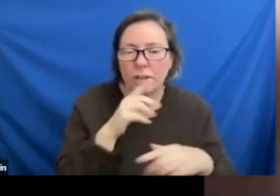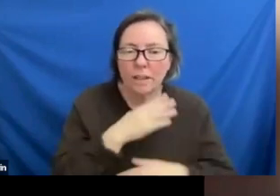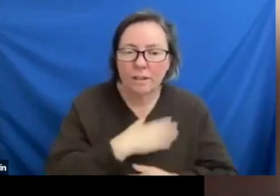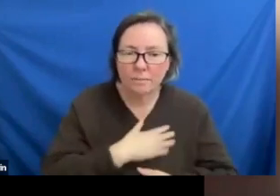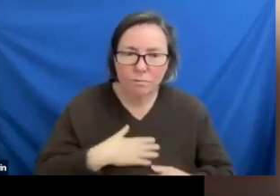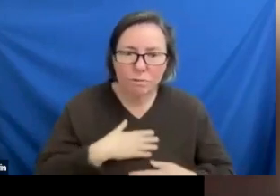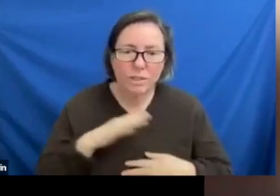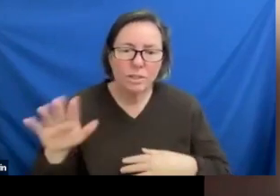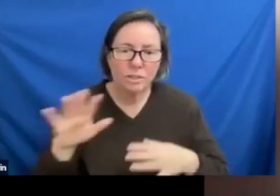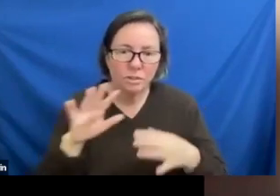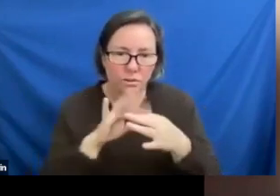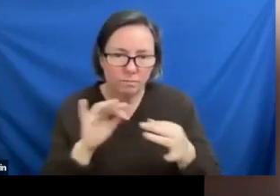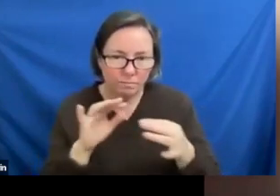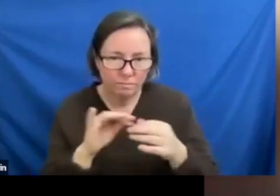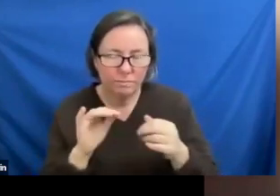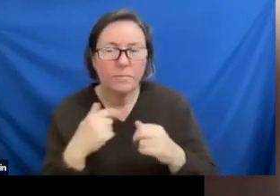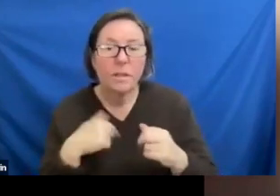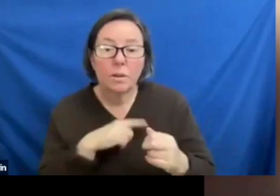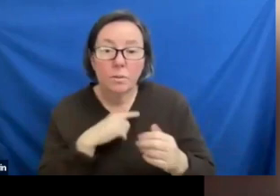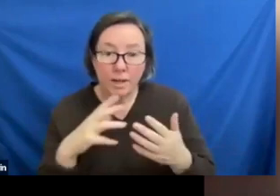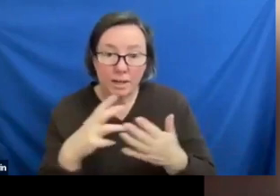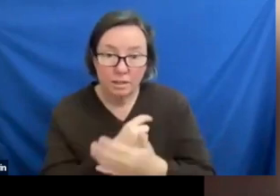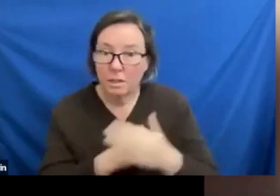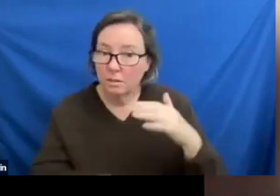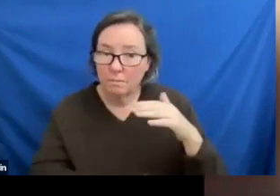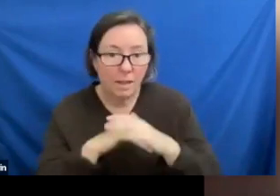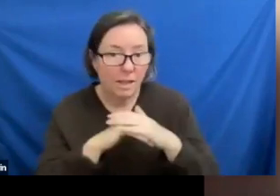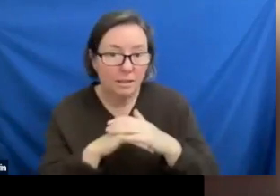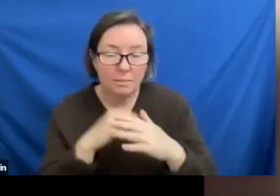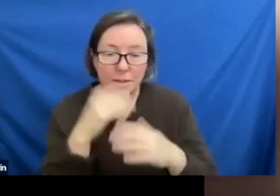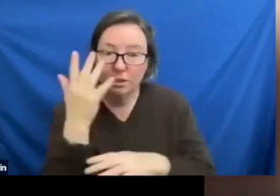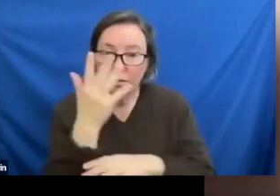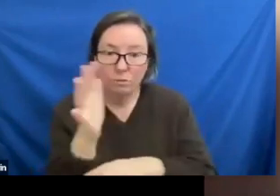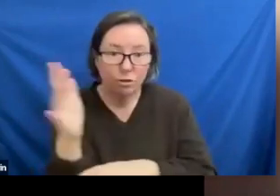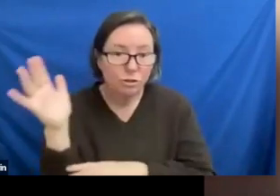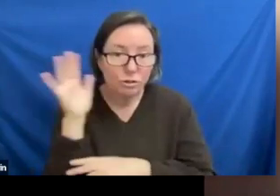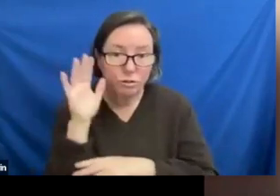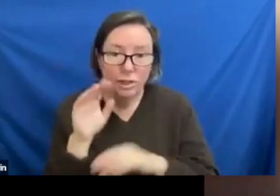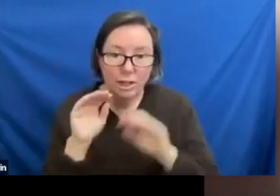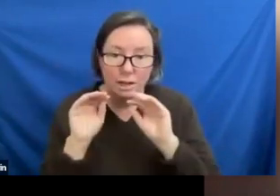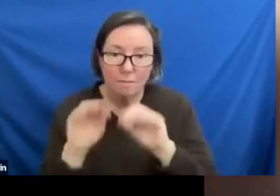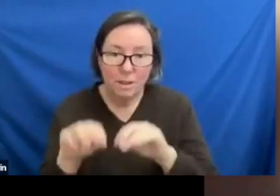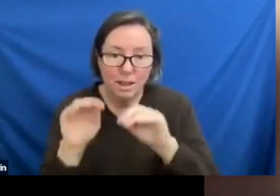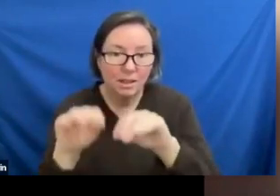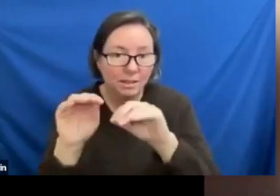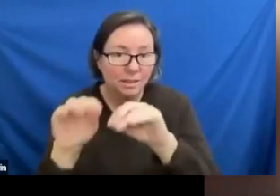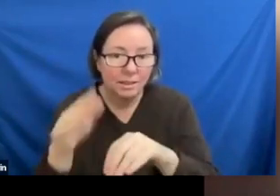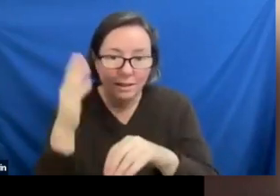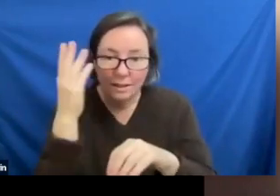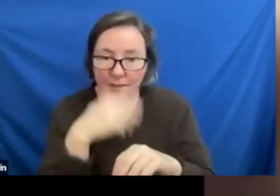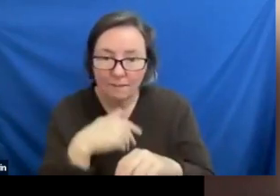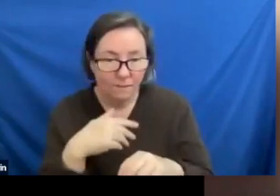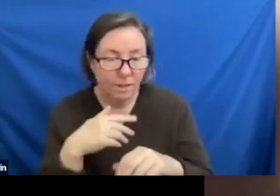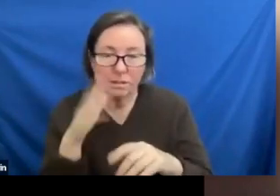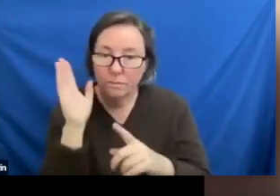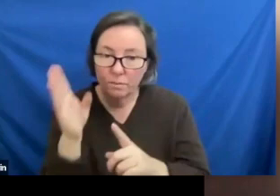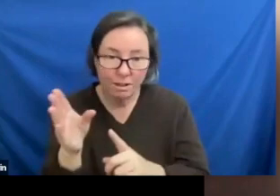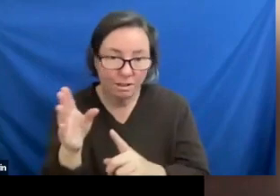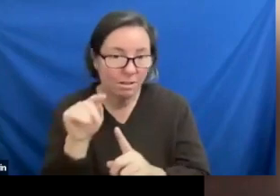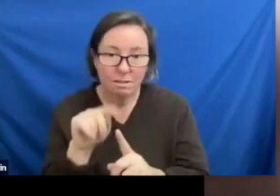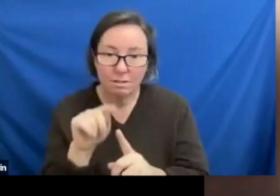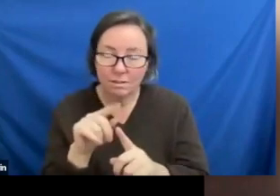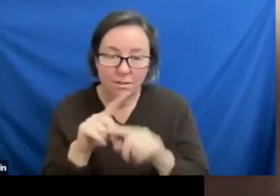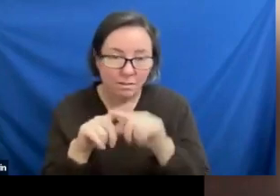the notice. We are maximizing tree planting in the front of the facility. So I